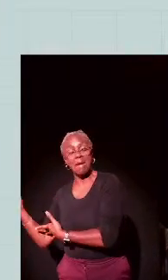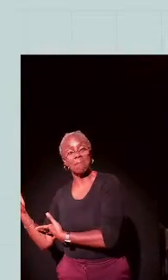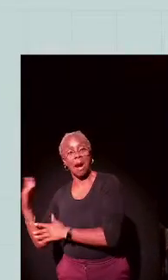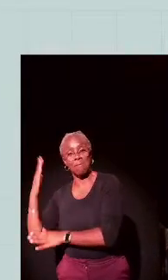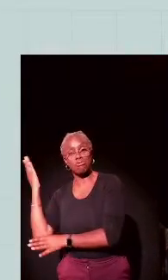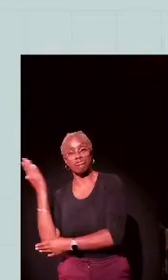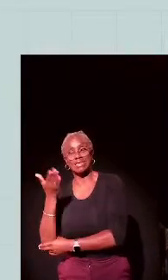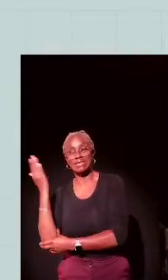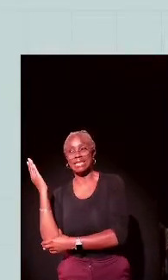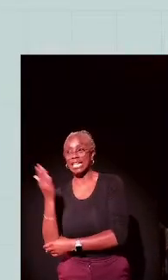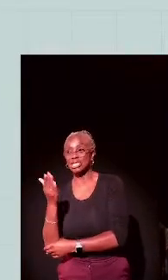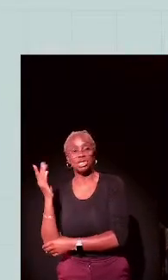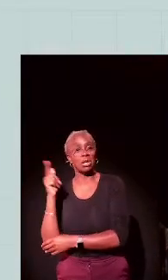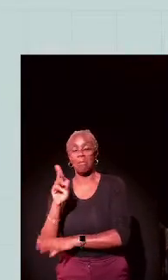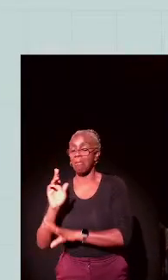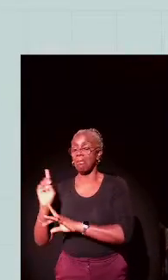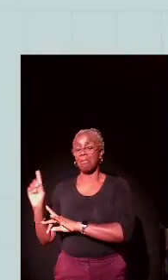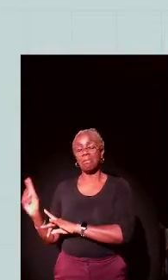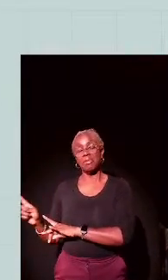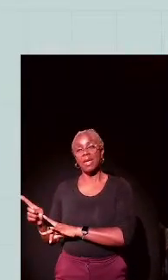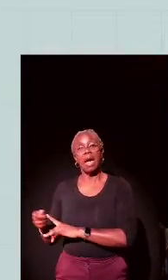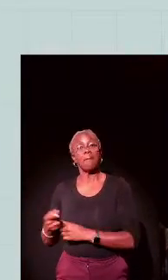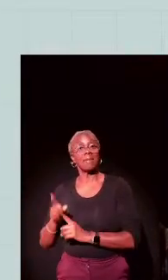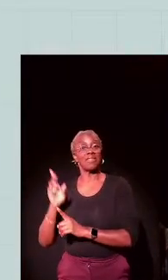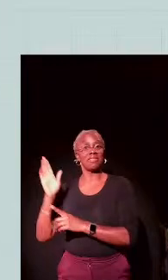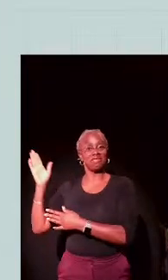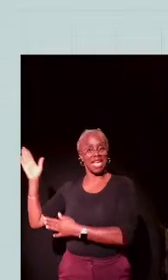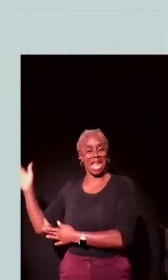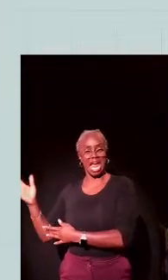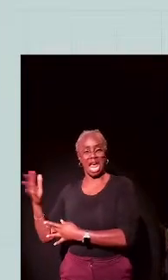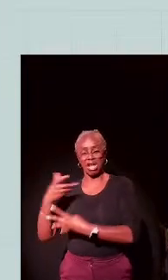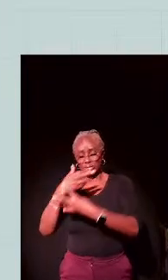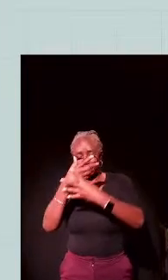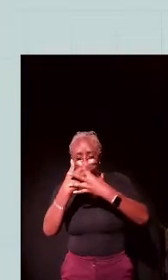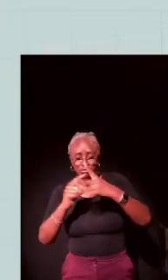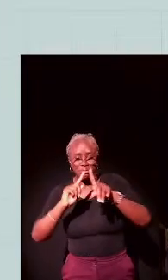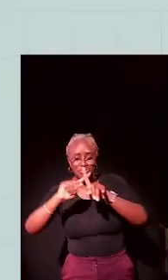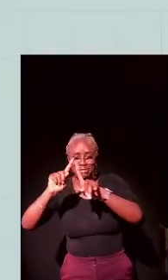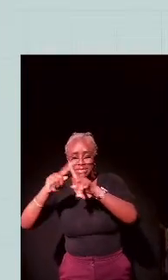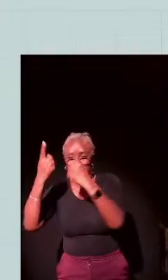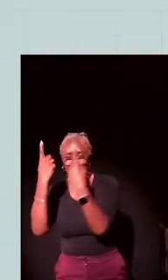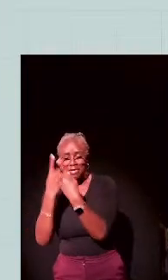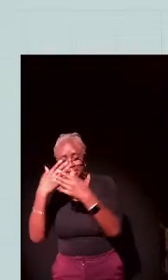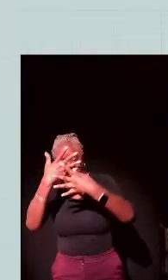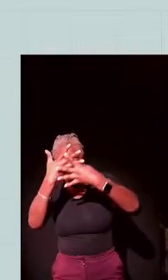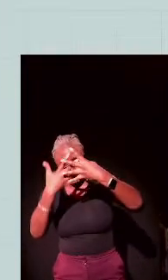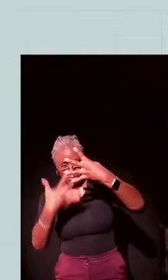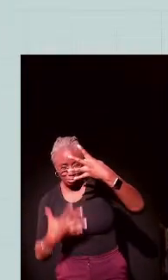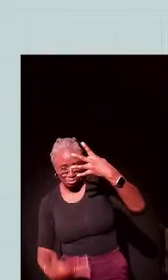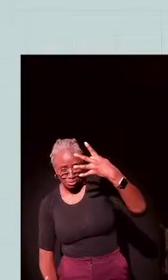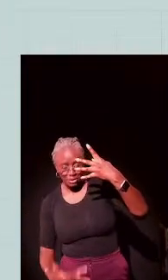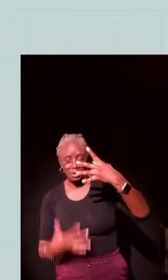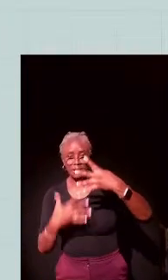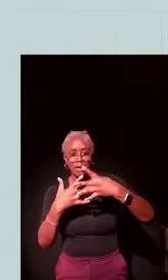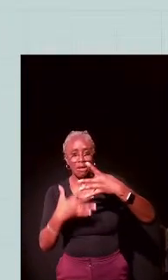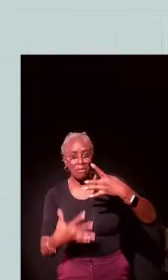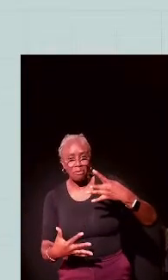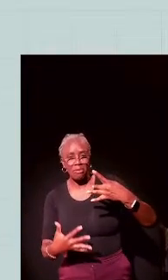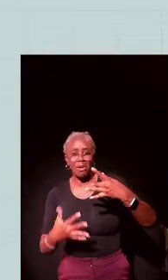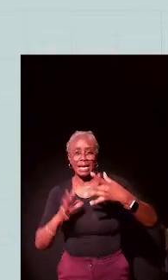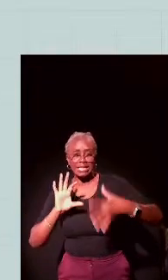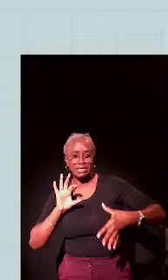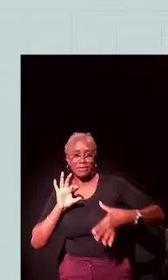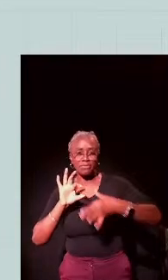presentation. But what you see here is a few different things. There's some speculative interfaces, kind